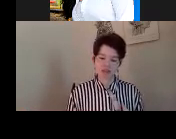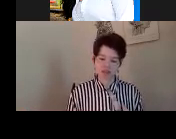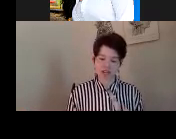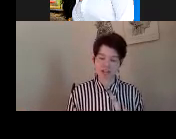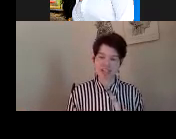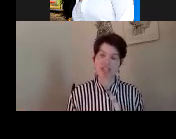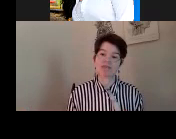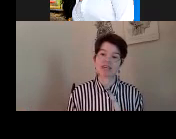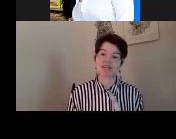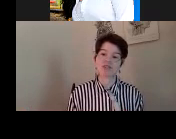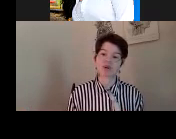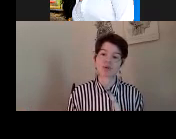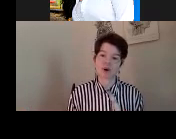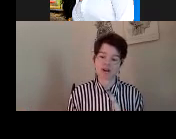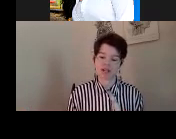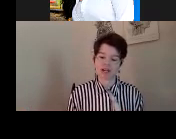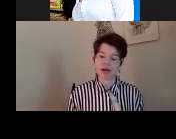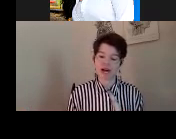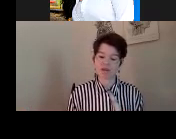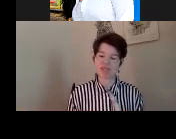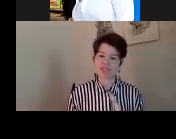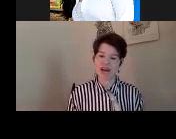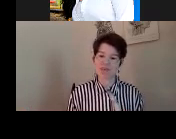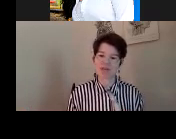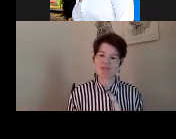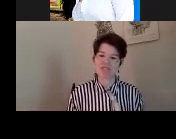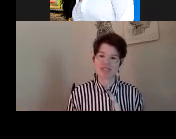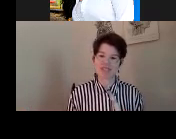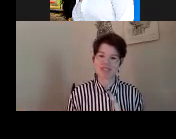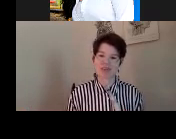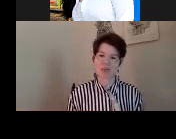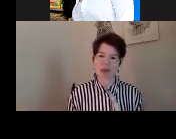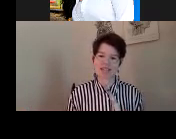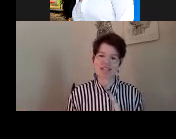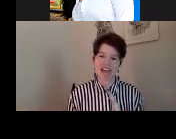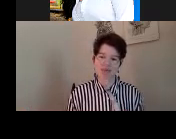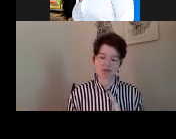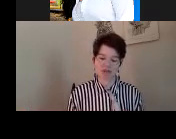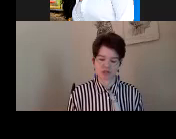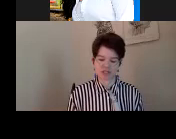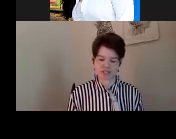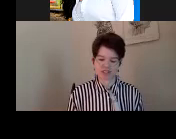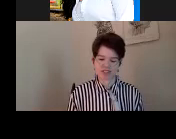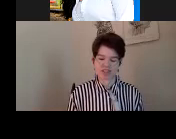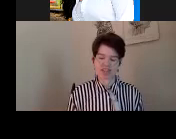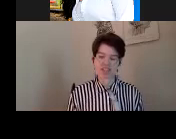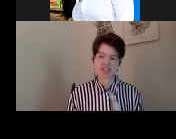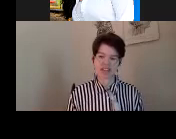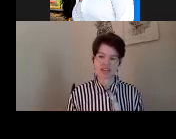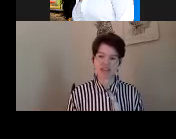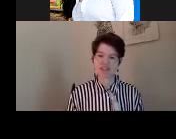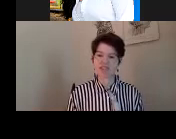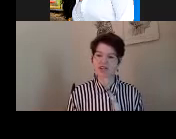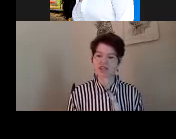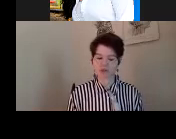of their chairs and began to crawl up the step of DC's West Capitol entrance.